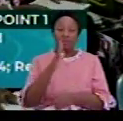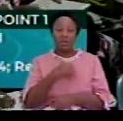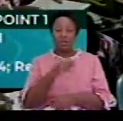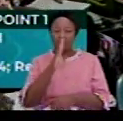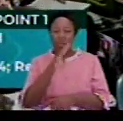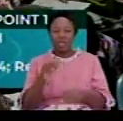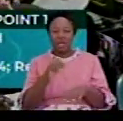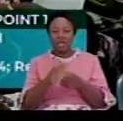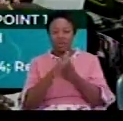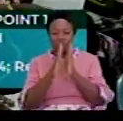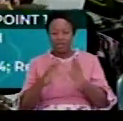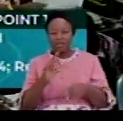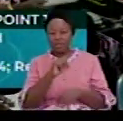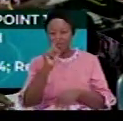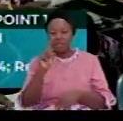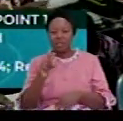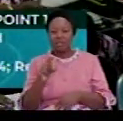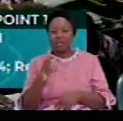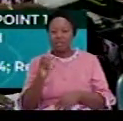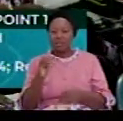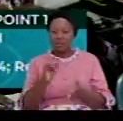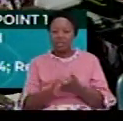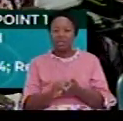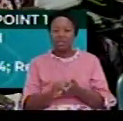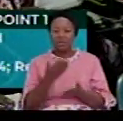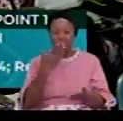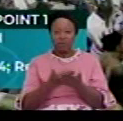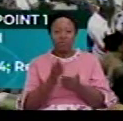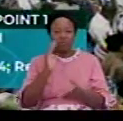come unto thee."